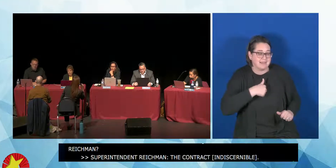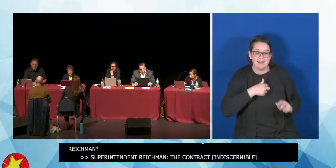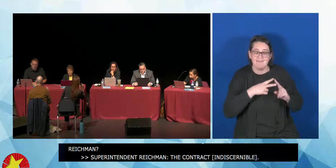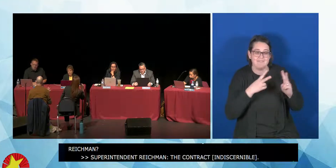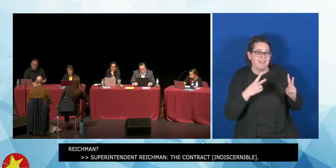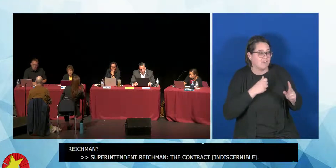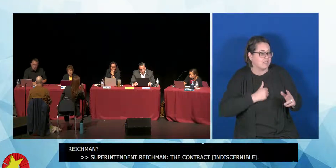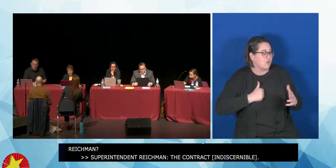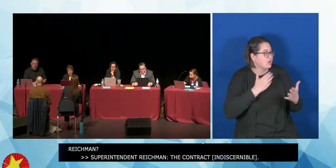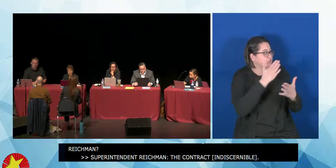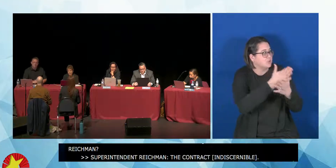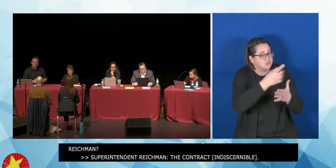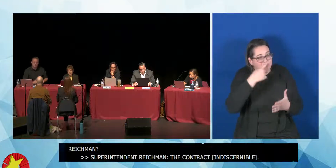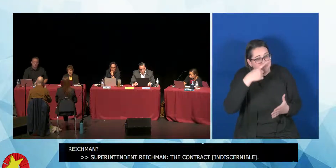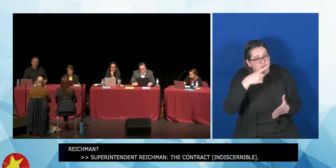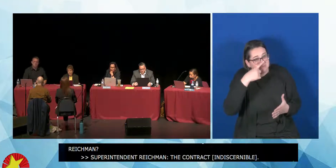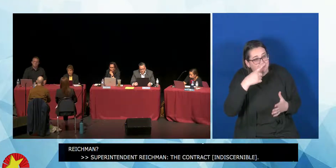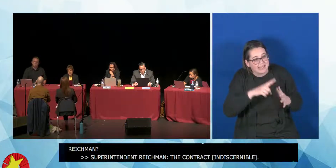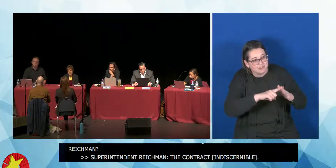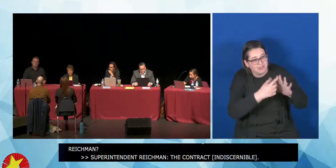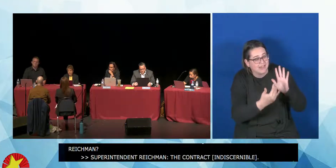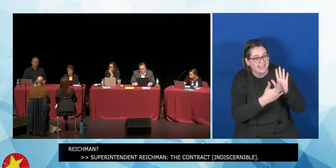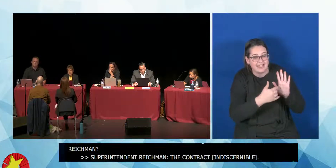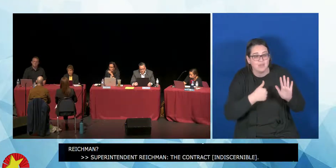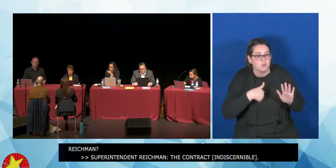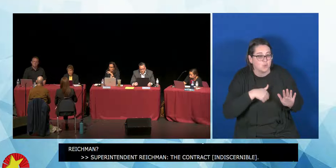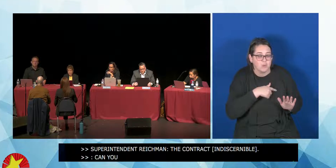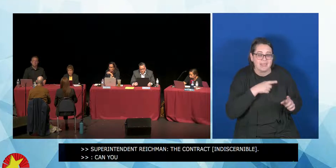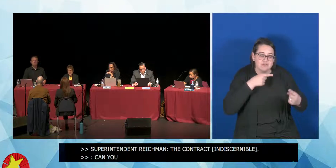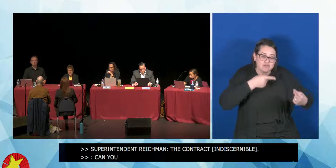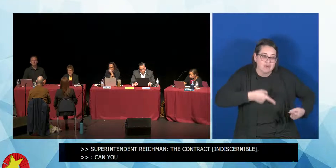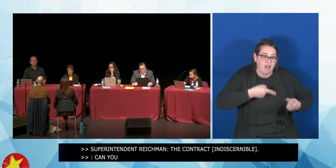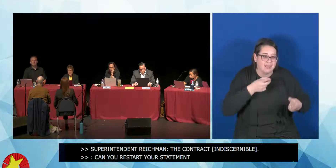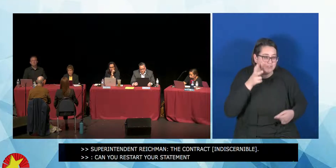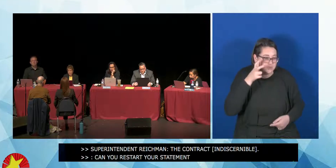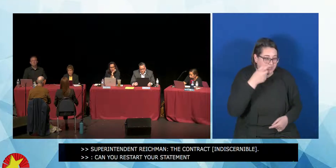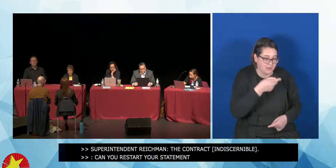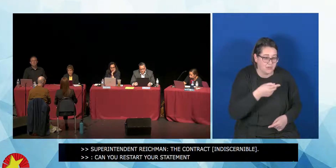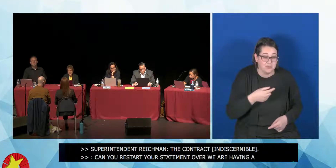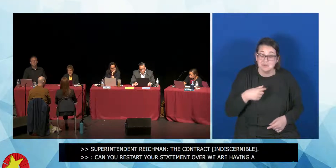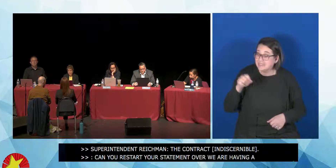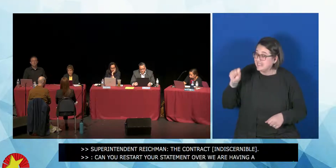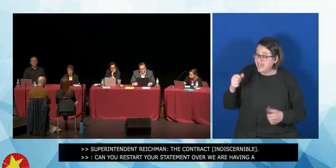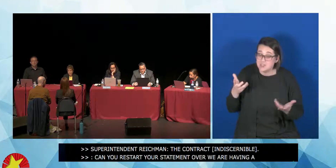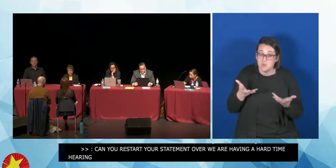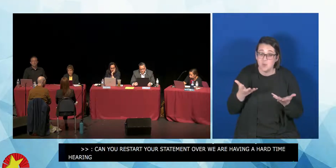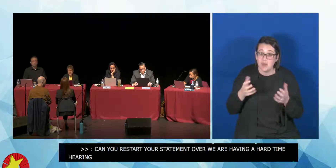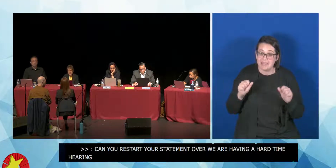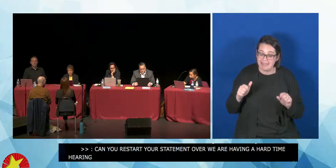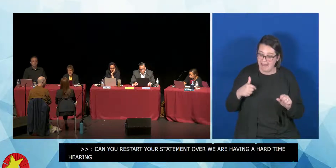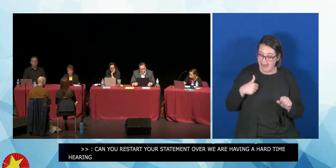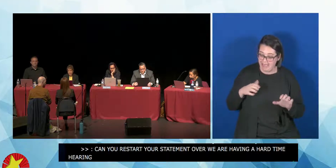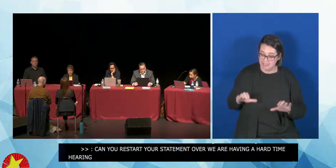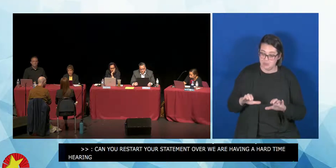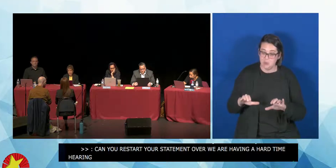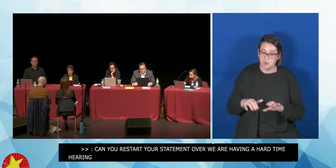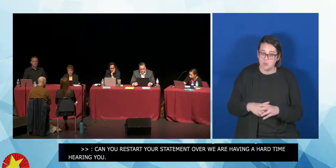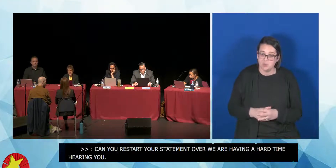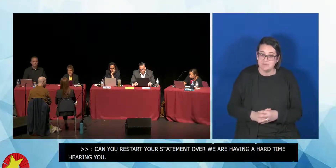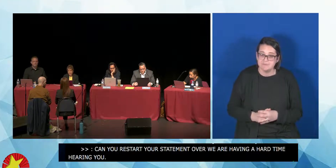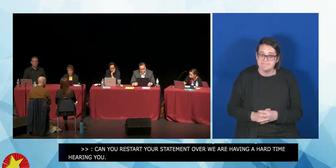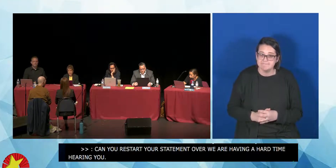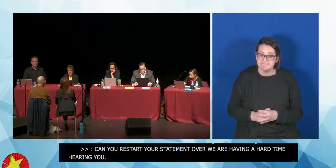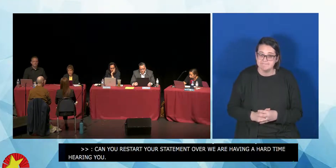very hard time hearing you. Yes, so what should I do?